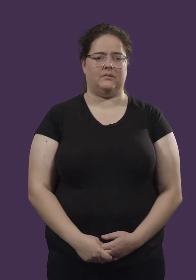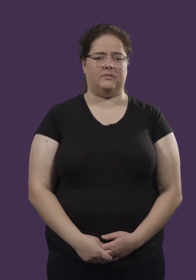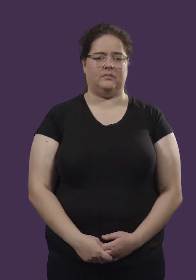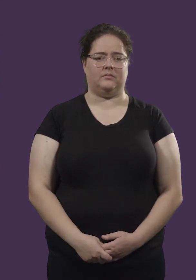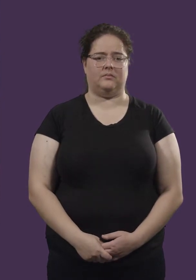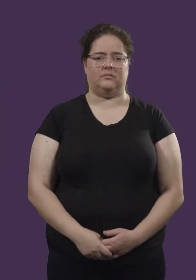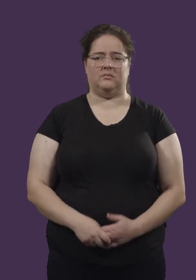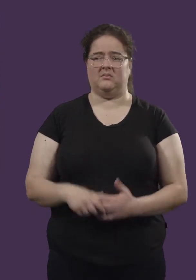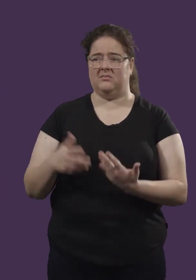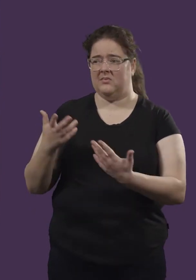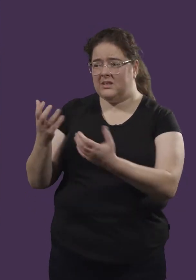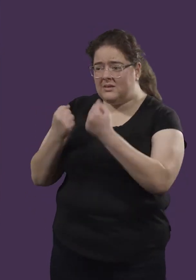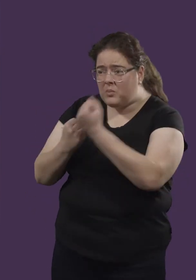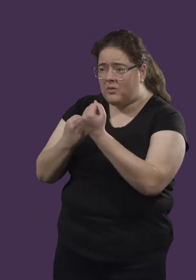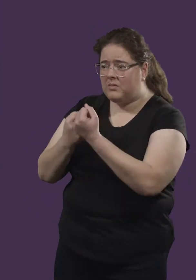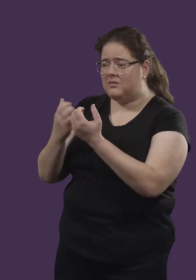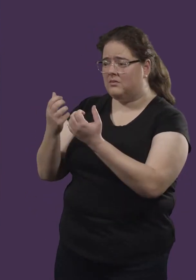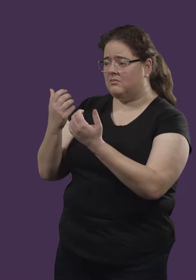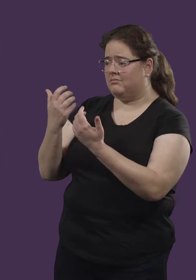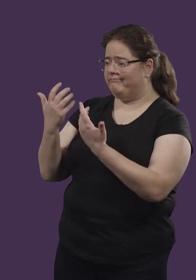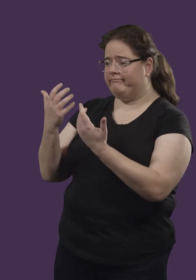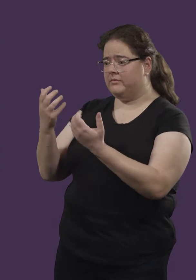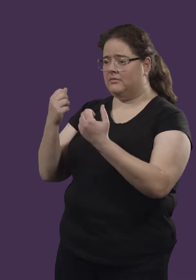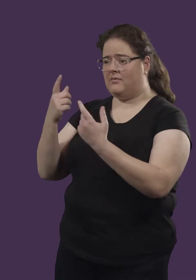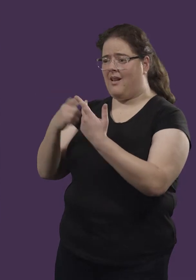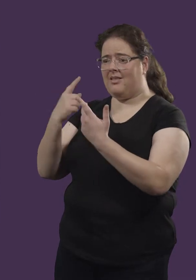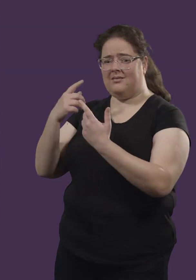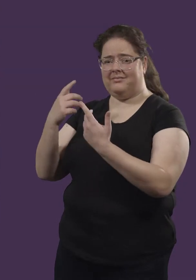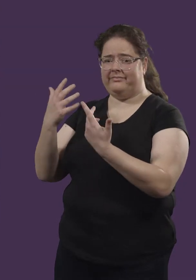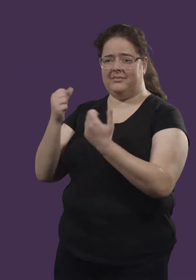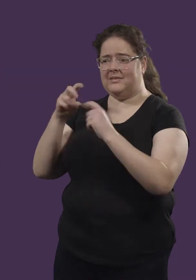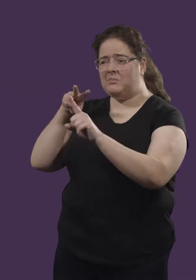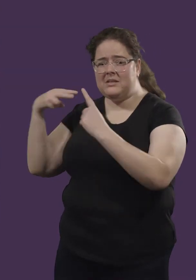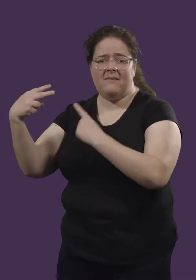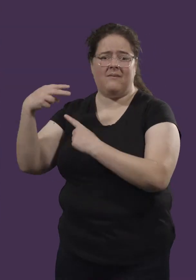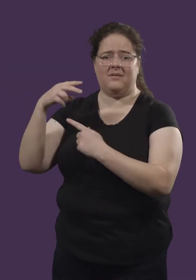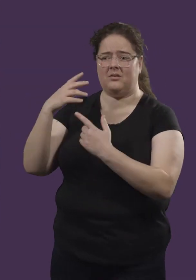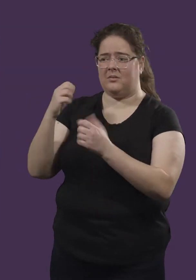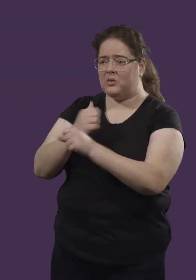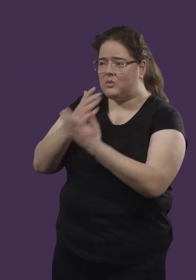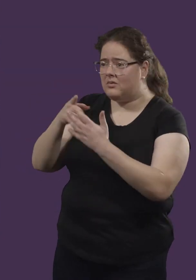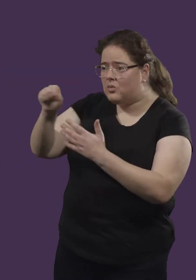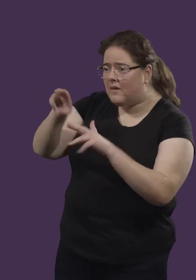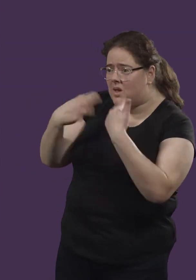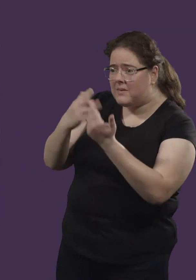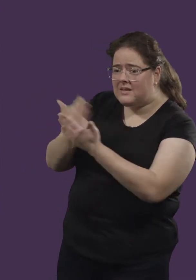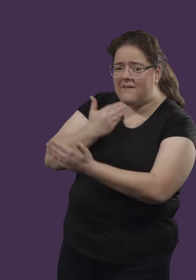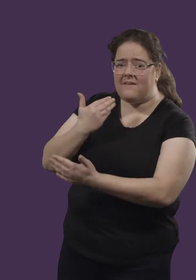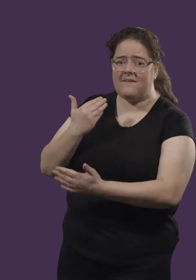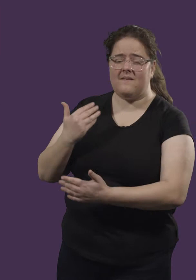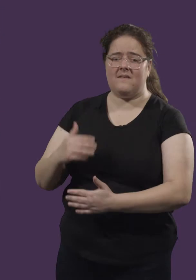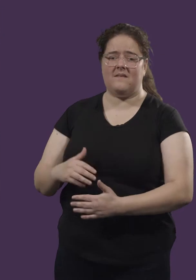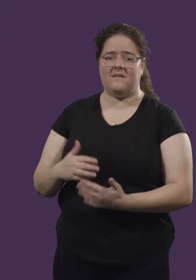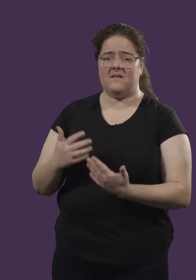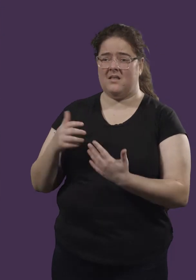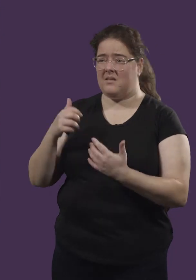It's just about getting a different perspective on things and, figuring out the best way to keep the whole family safe. There's